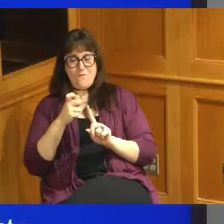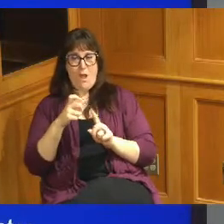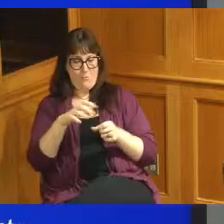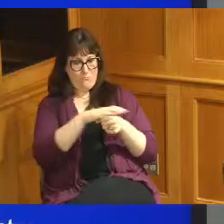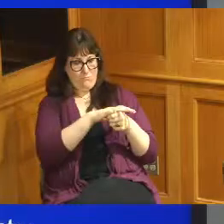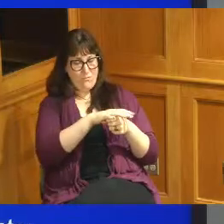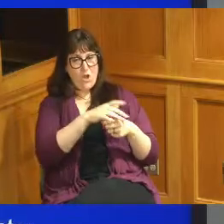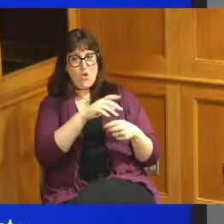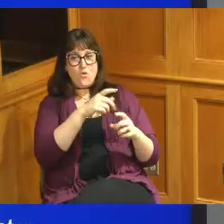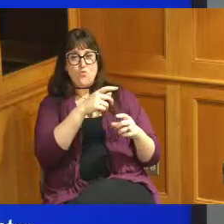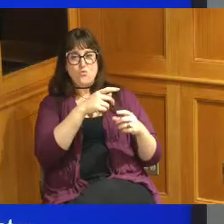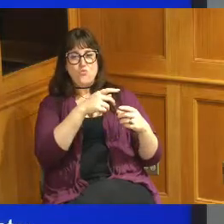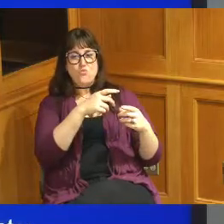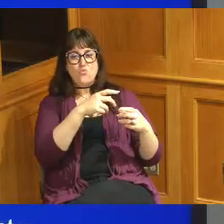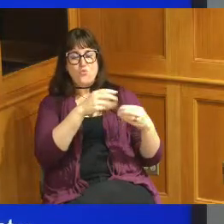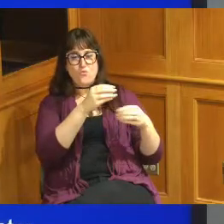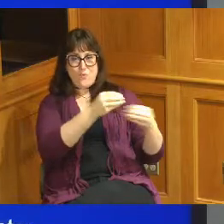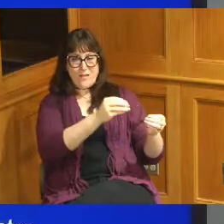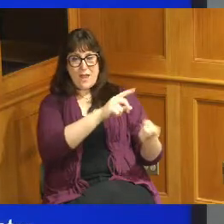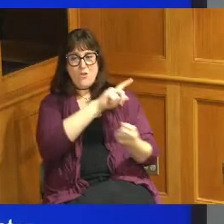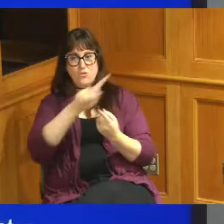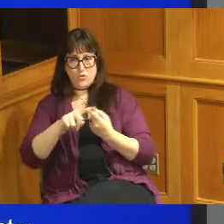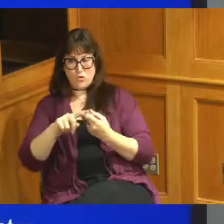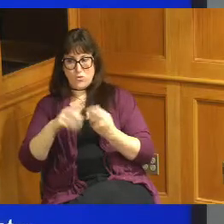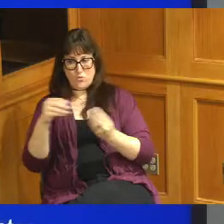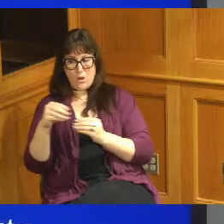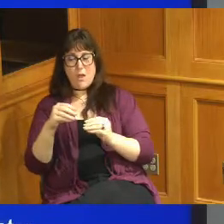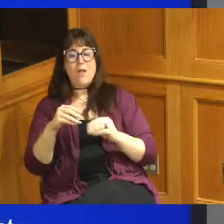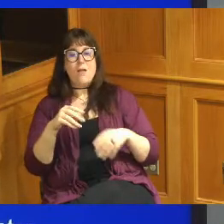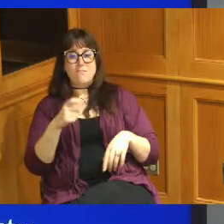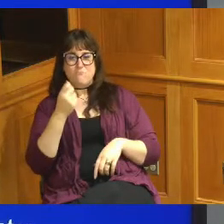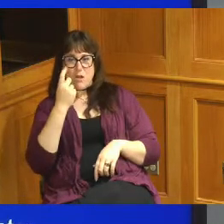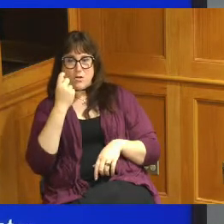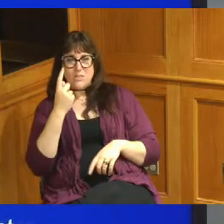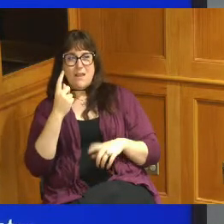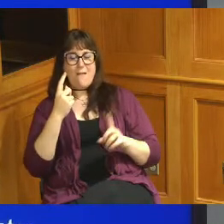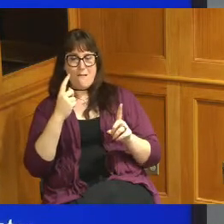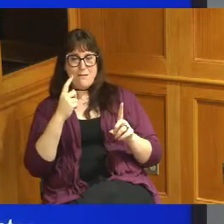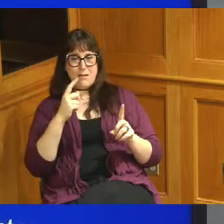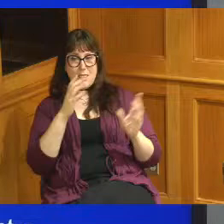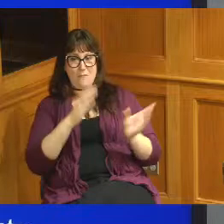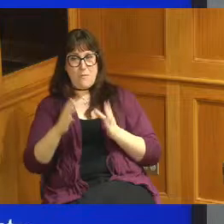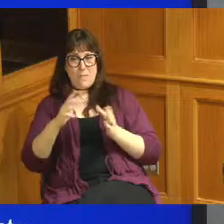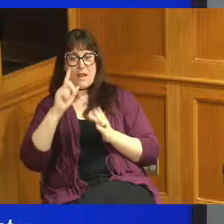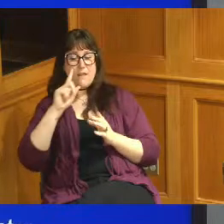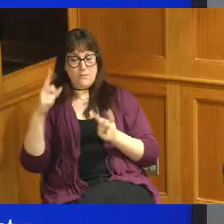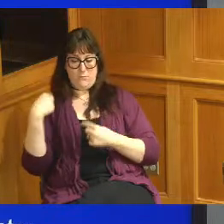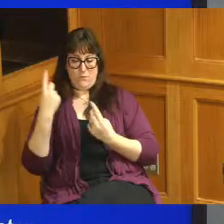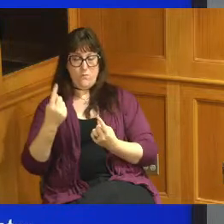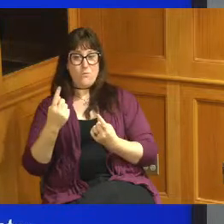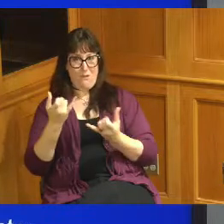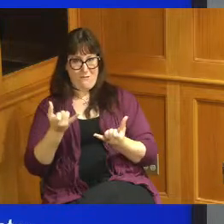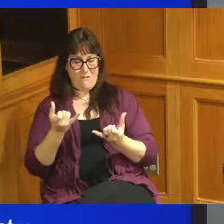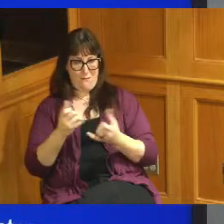really more of a formality. The Green Township Land Use Plan calls for retail on this property, so they've been planning for this change for a long time.